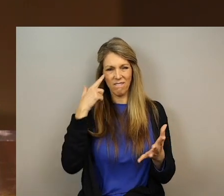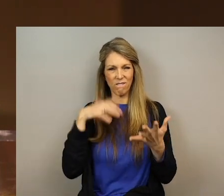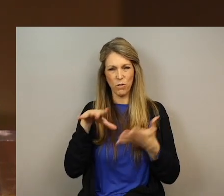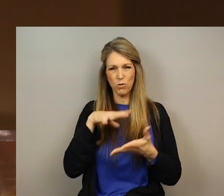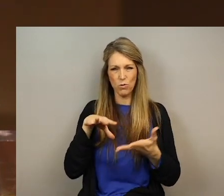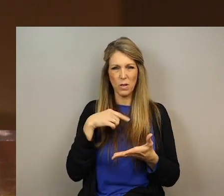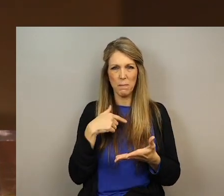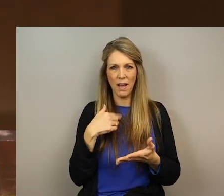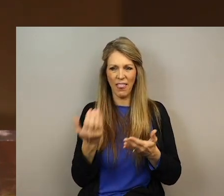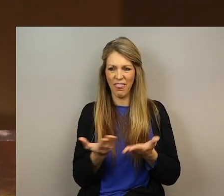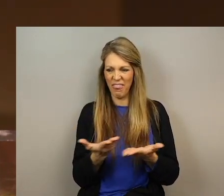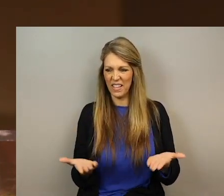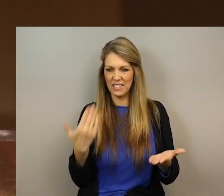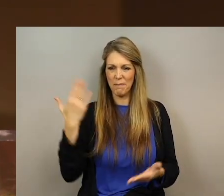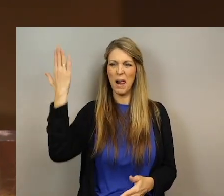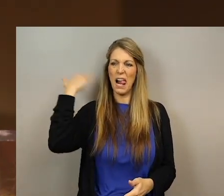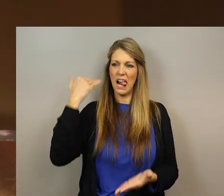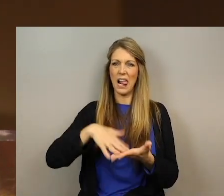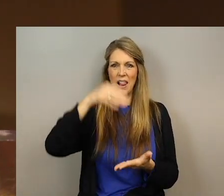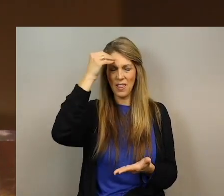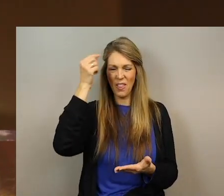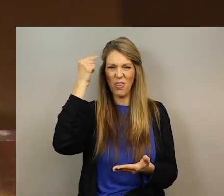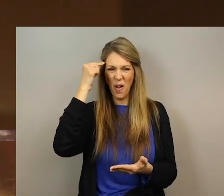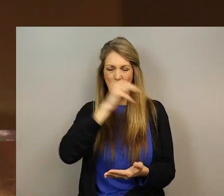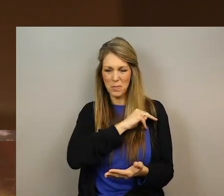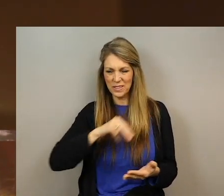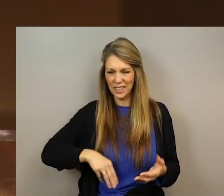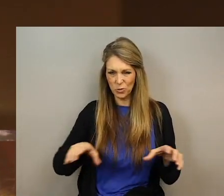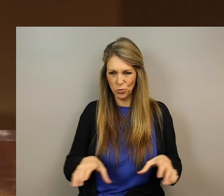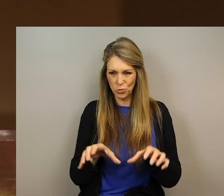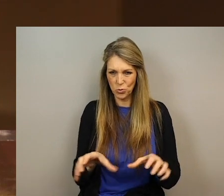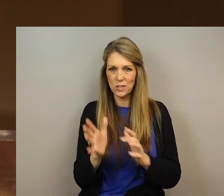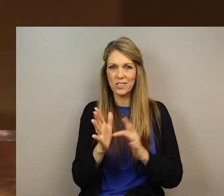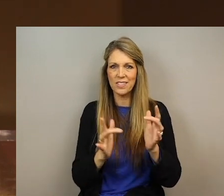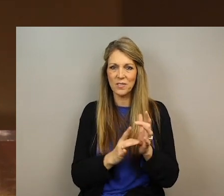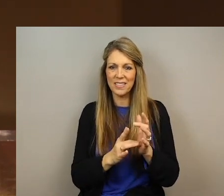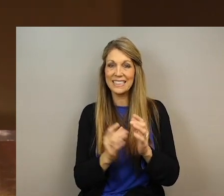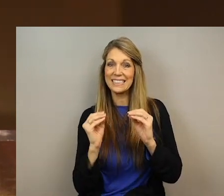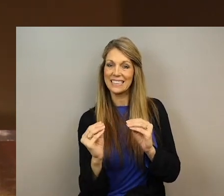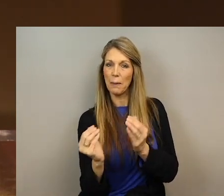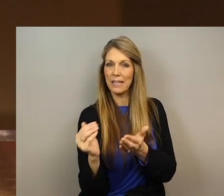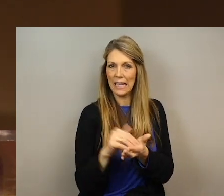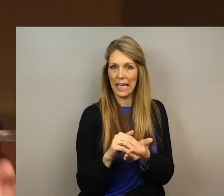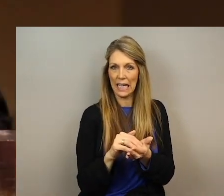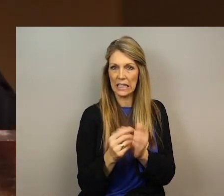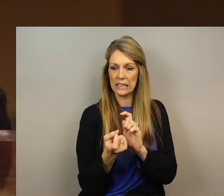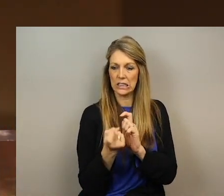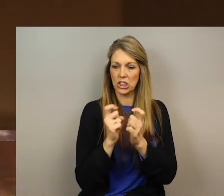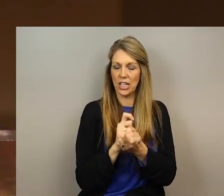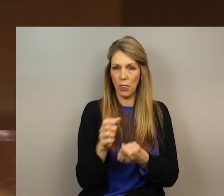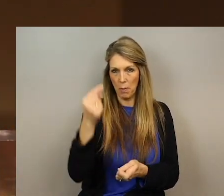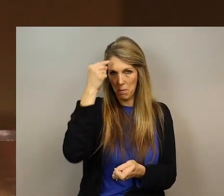learned previously. All the things that they had thought the Messiah was going to be, Jesus is having to reteach them. He's having to re-equip